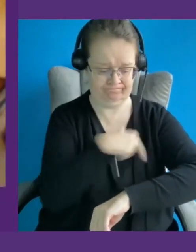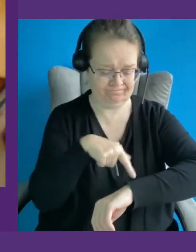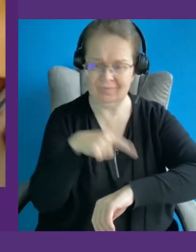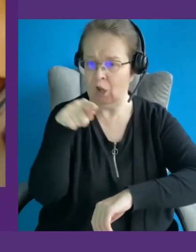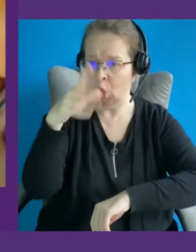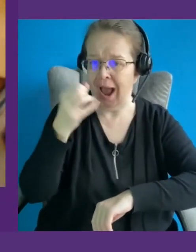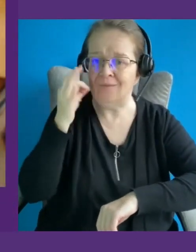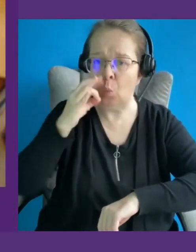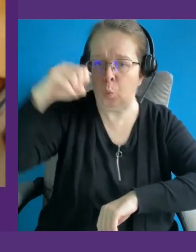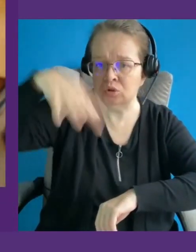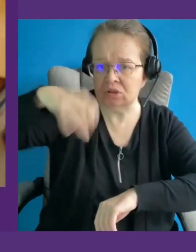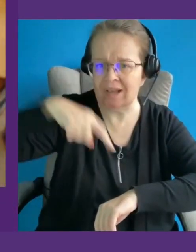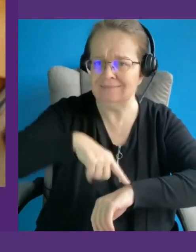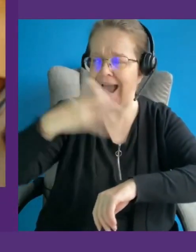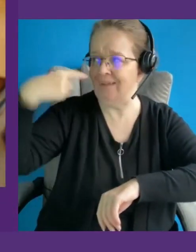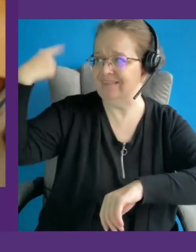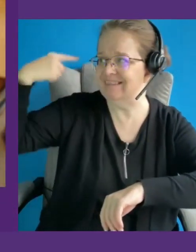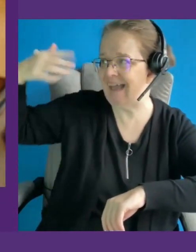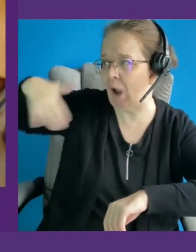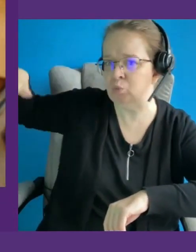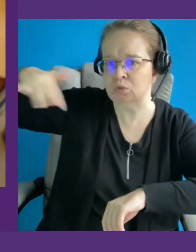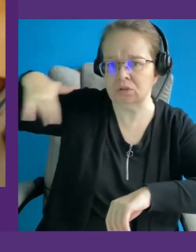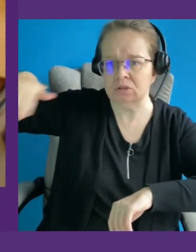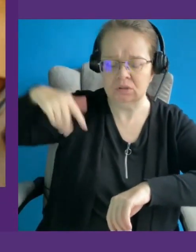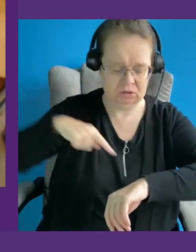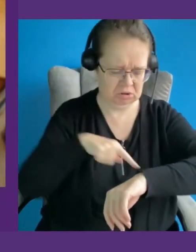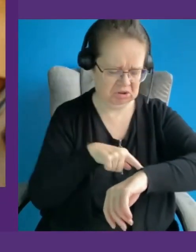there's a sound in the background that appears it might be